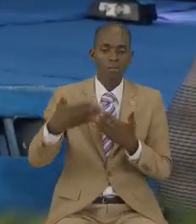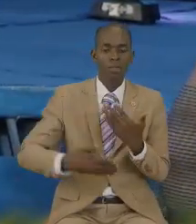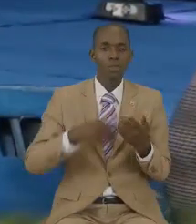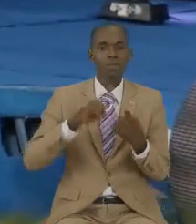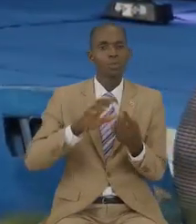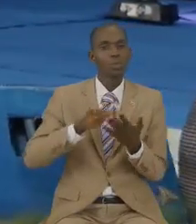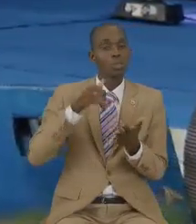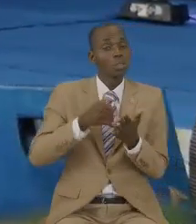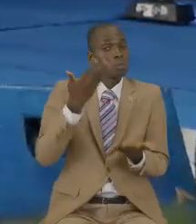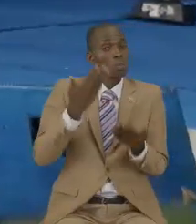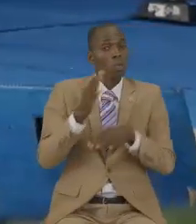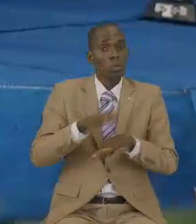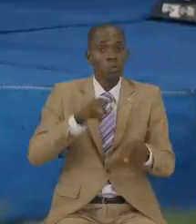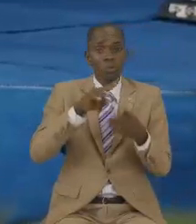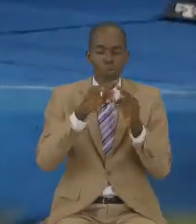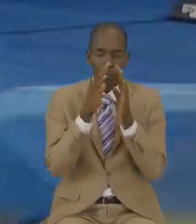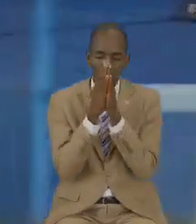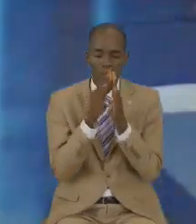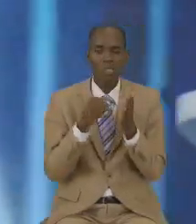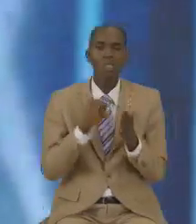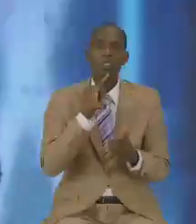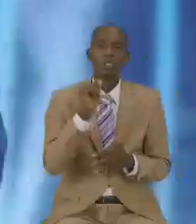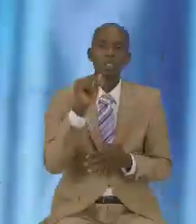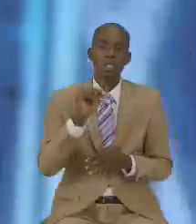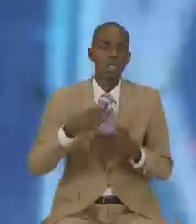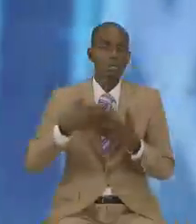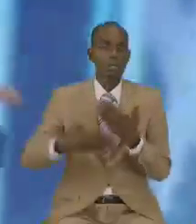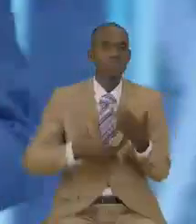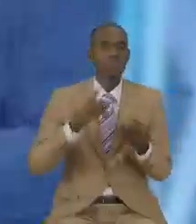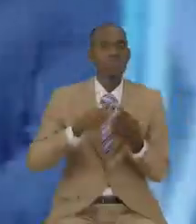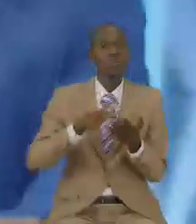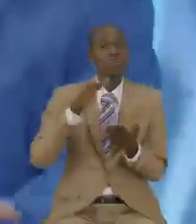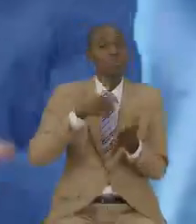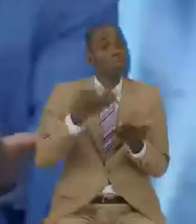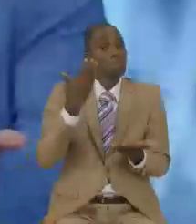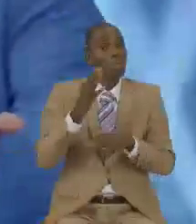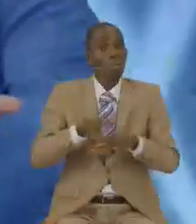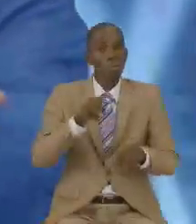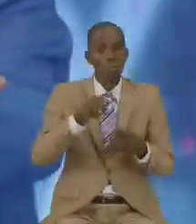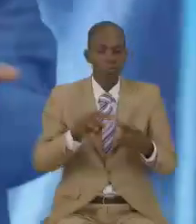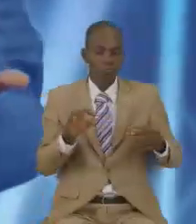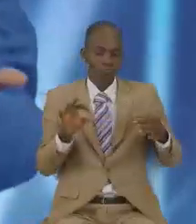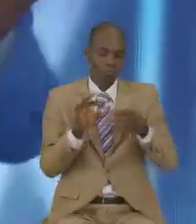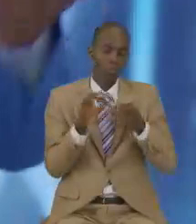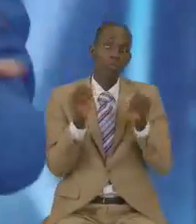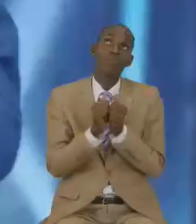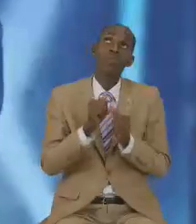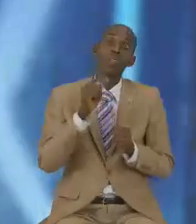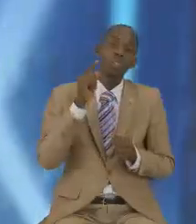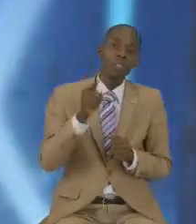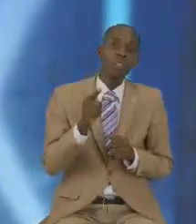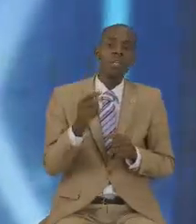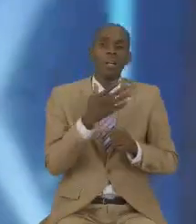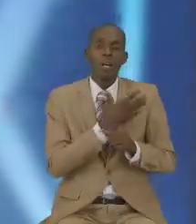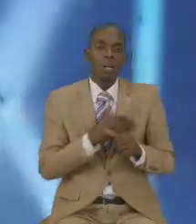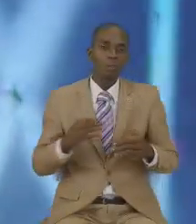might call you to pray. It is an invitation to glory. It might call you to link up with him and reconcile with